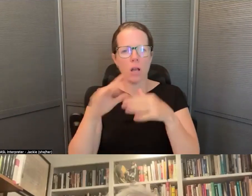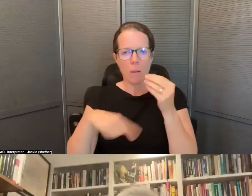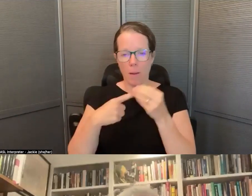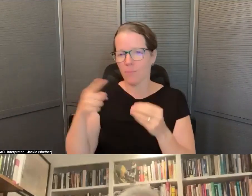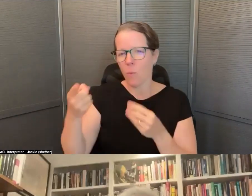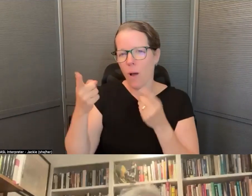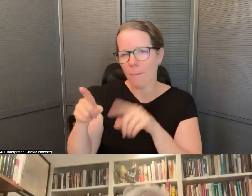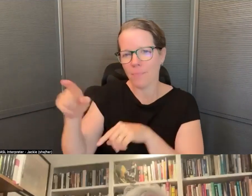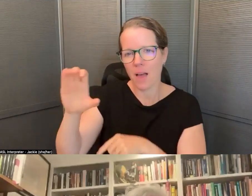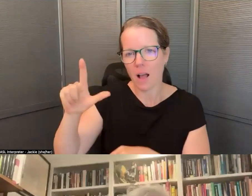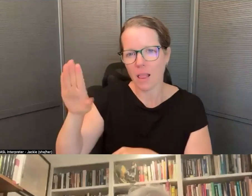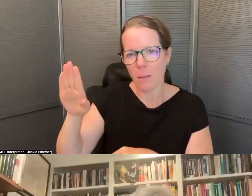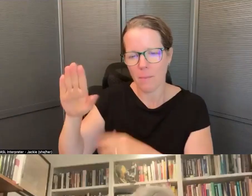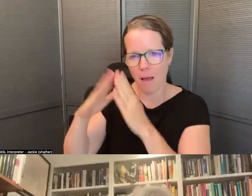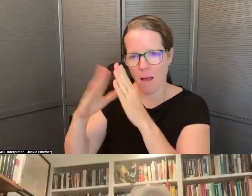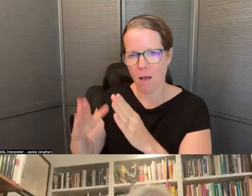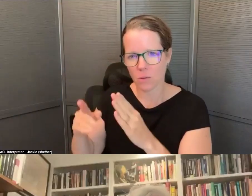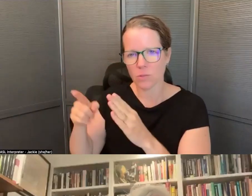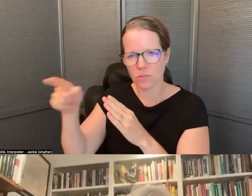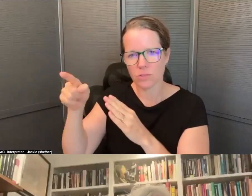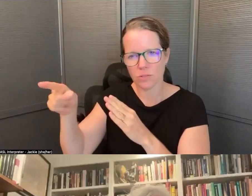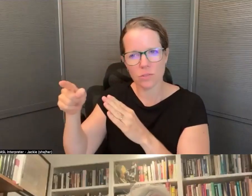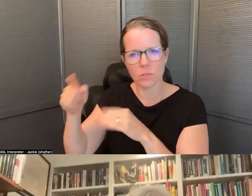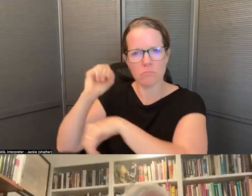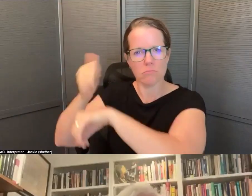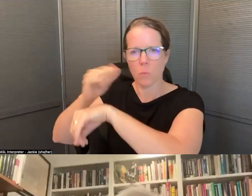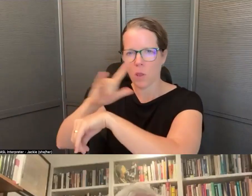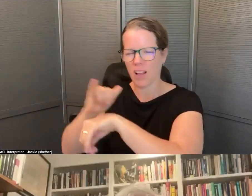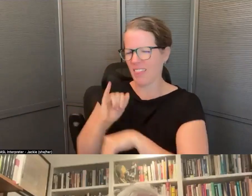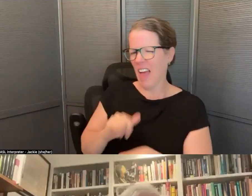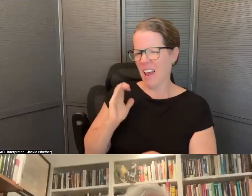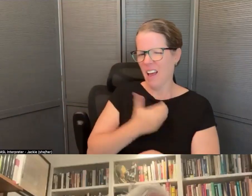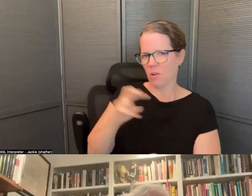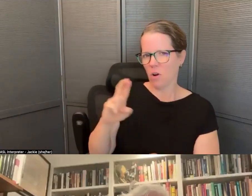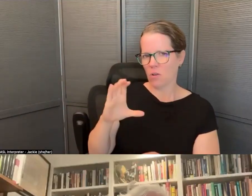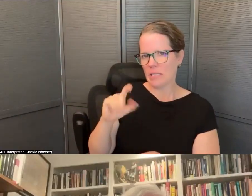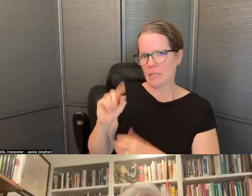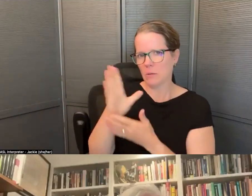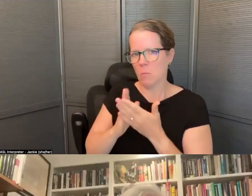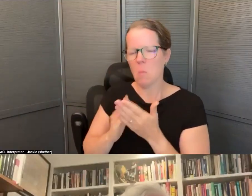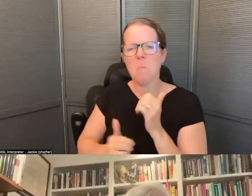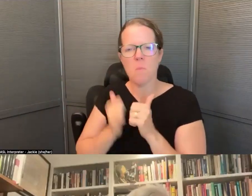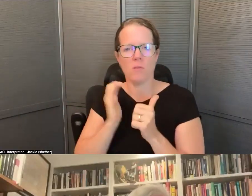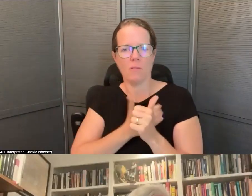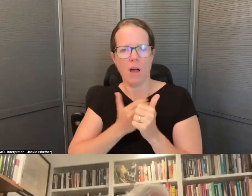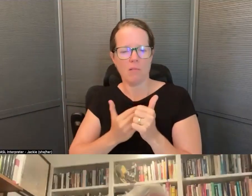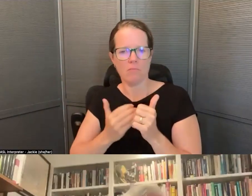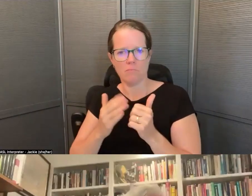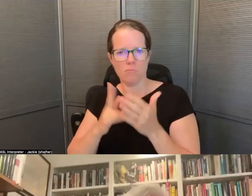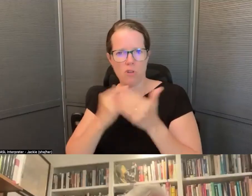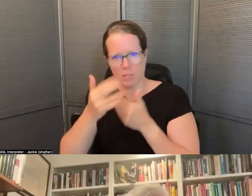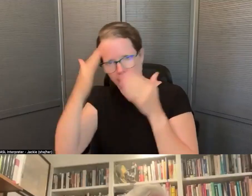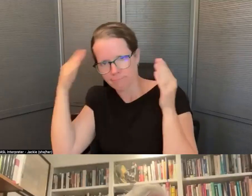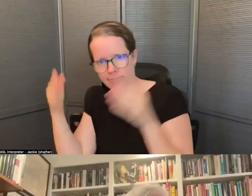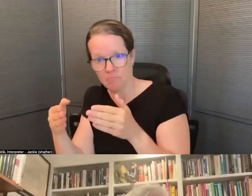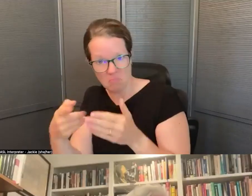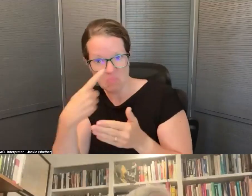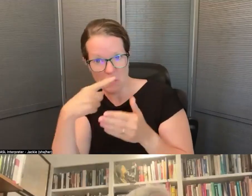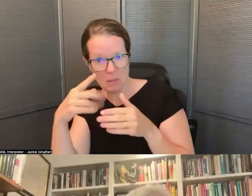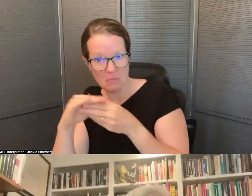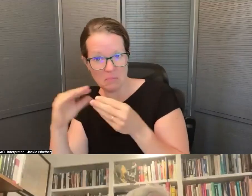which is where we, have done most of the project, that would be great. So yes, we